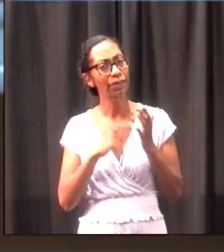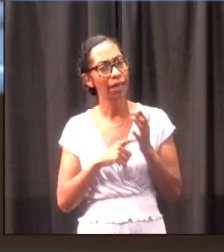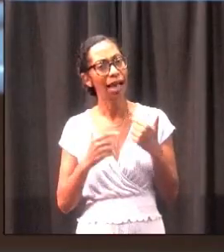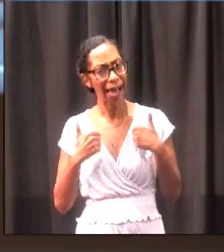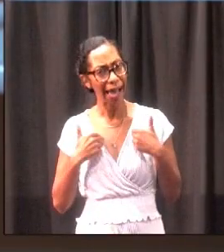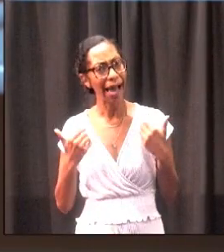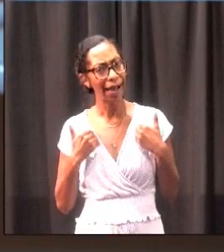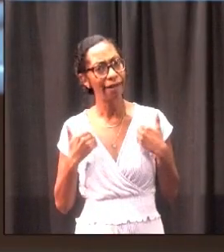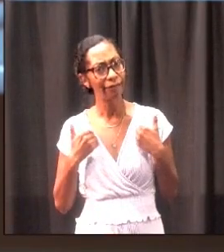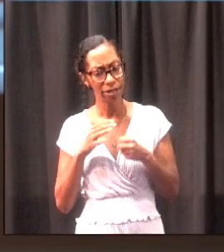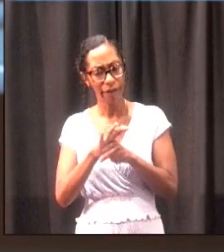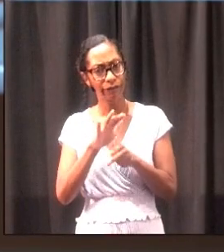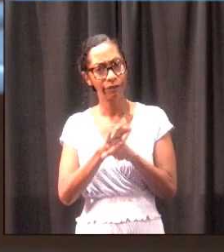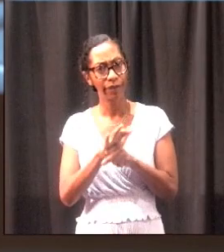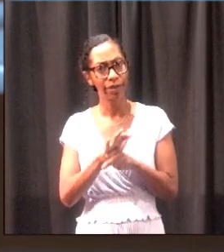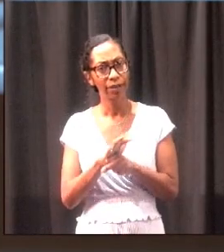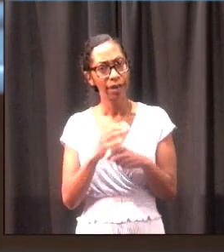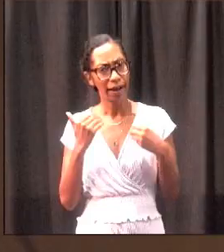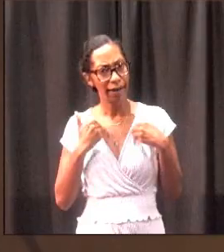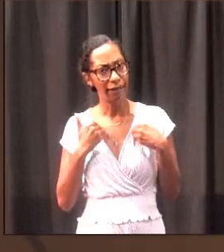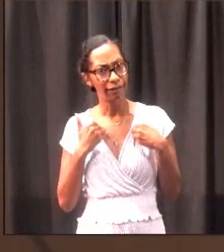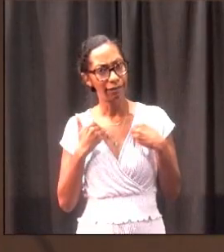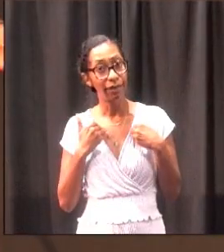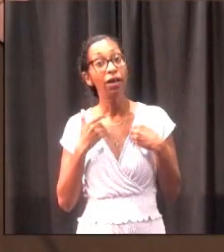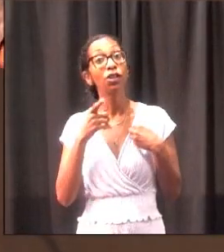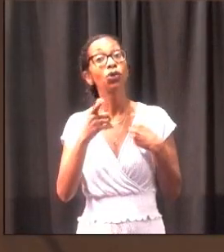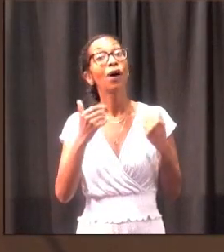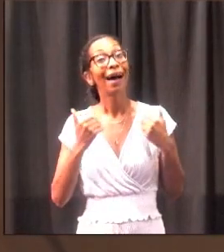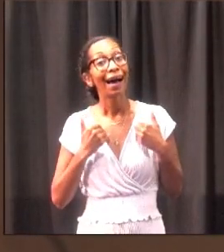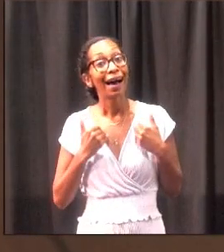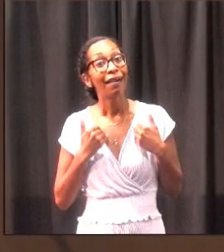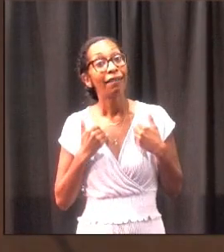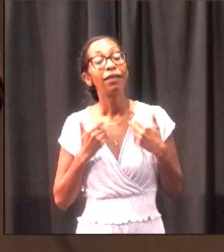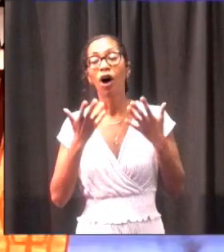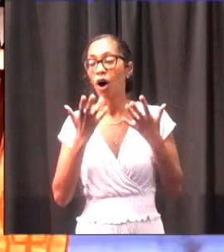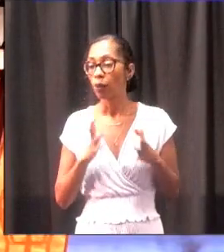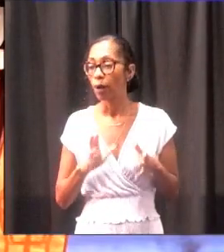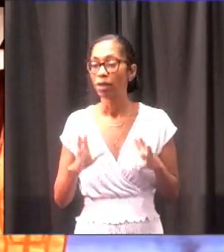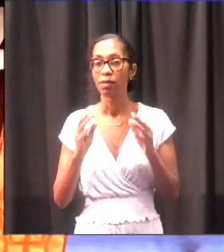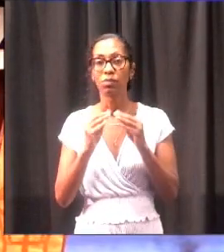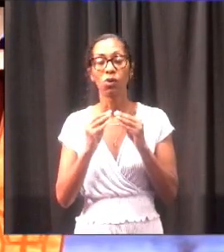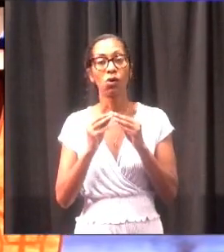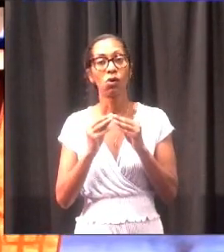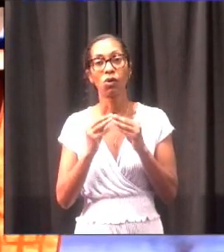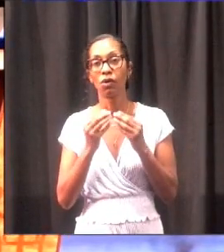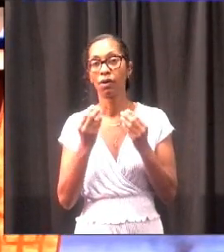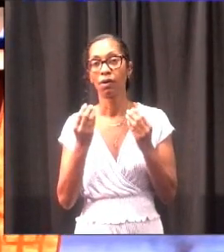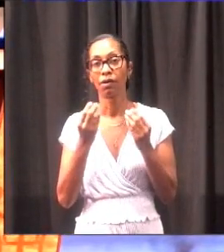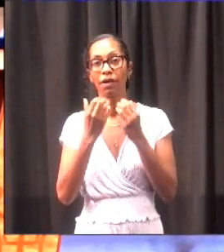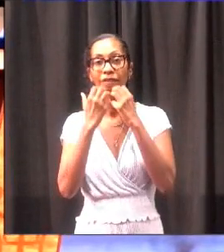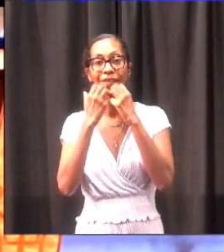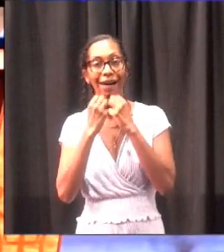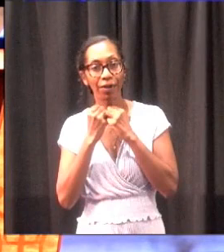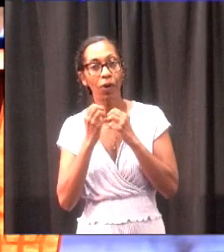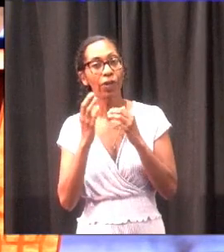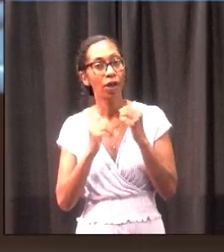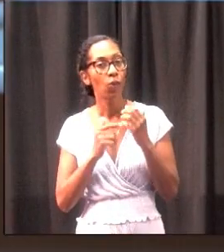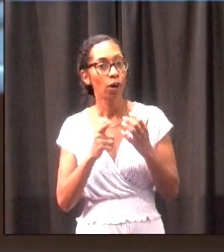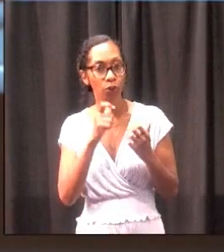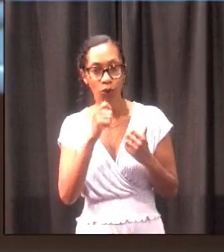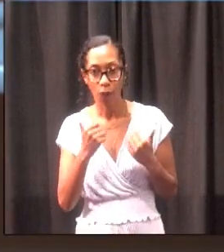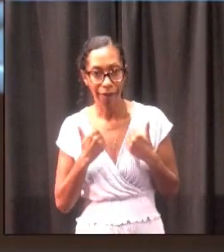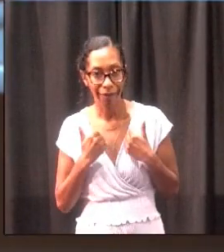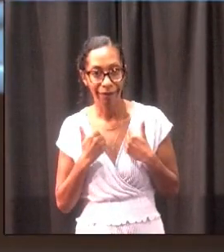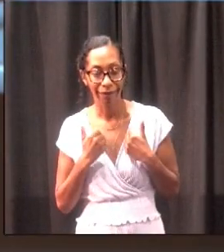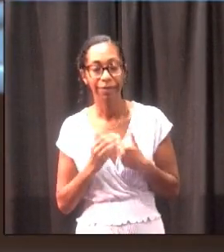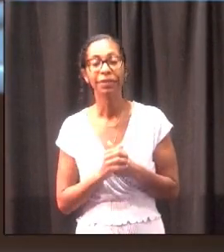because what you do have is more valuable and more powerful than what you don't have. That's what we need to understand. The